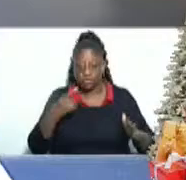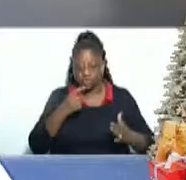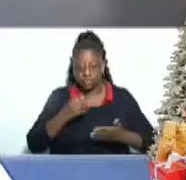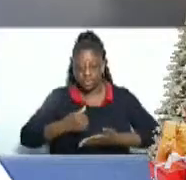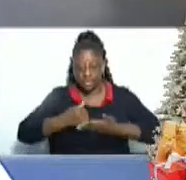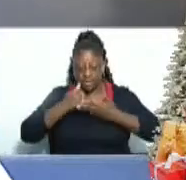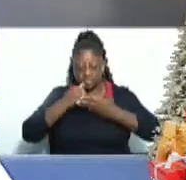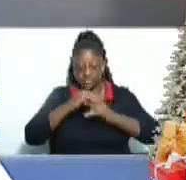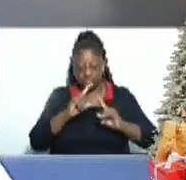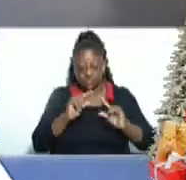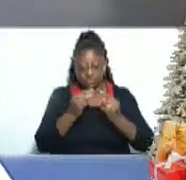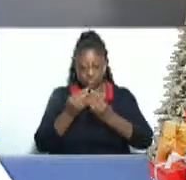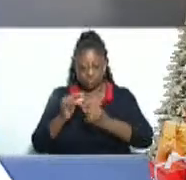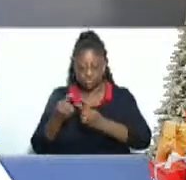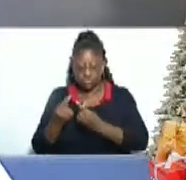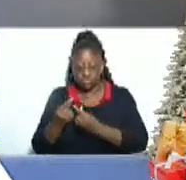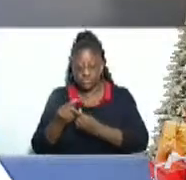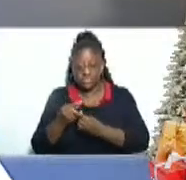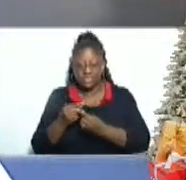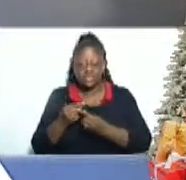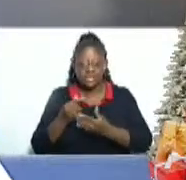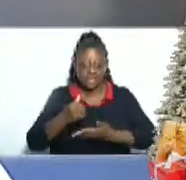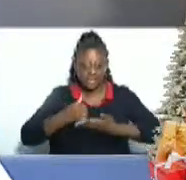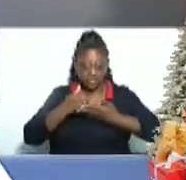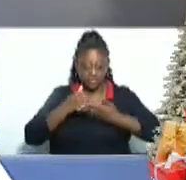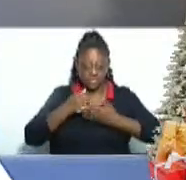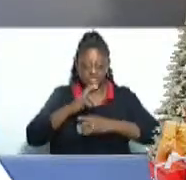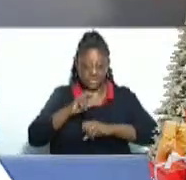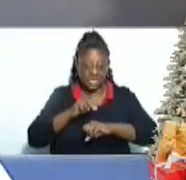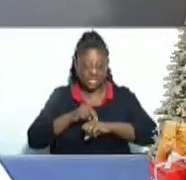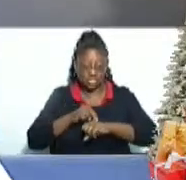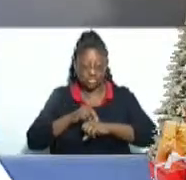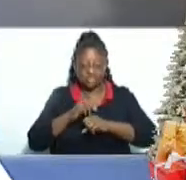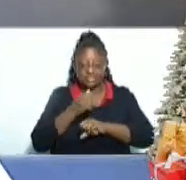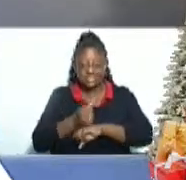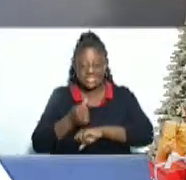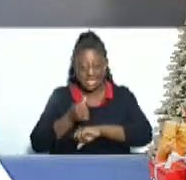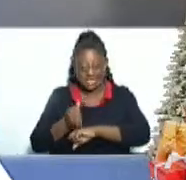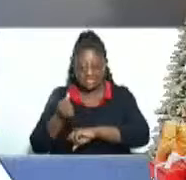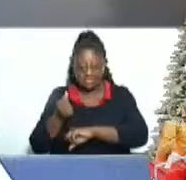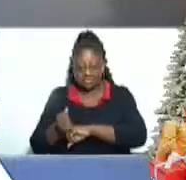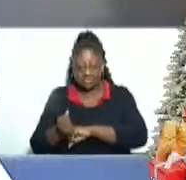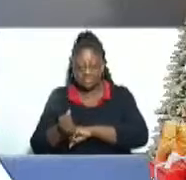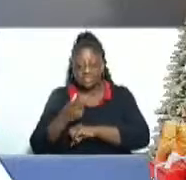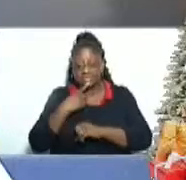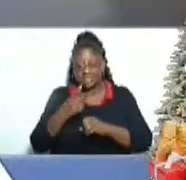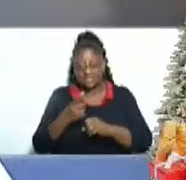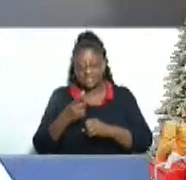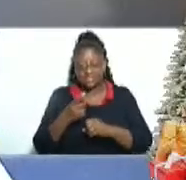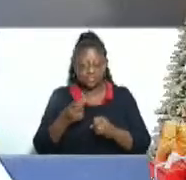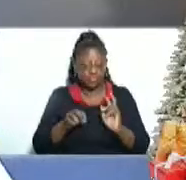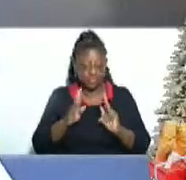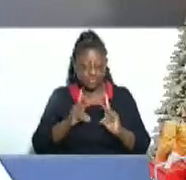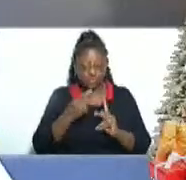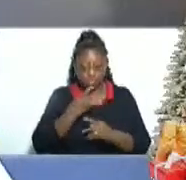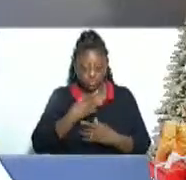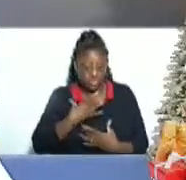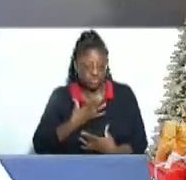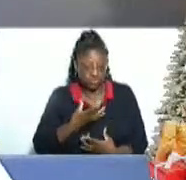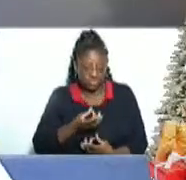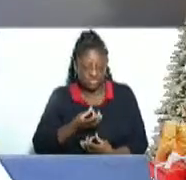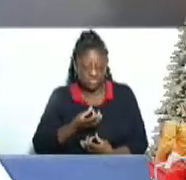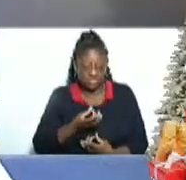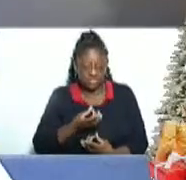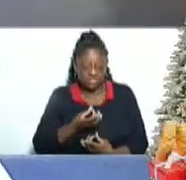public agencies manage national disasters. The nation's chief insists the role of participants in the National Youth